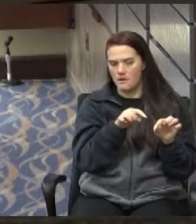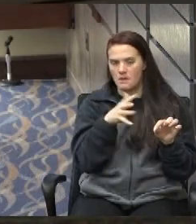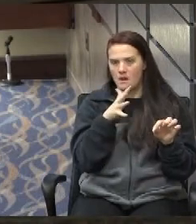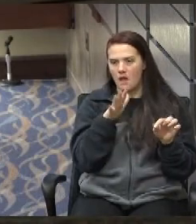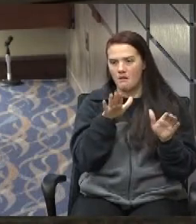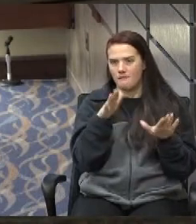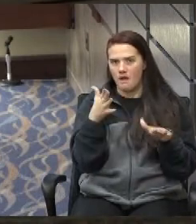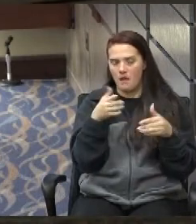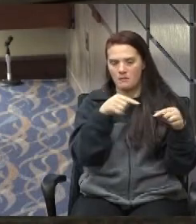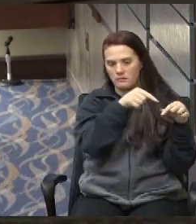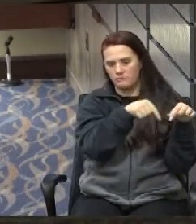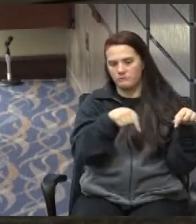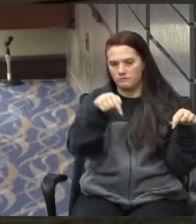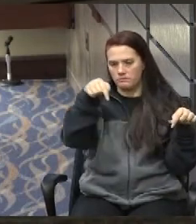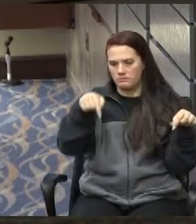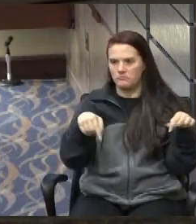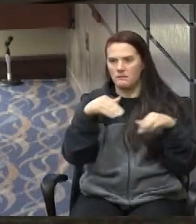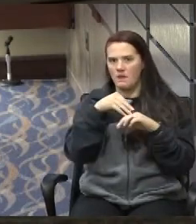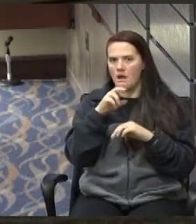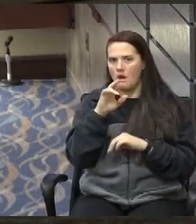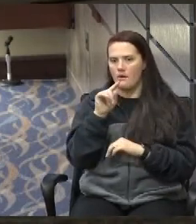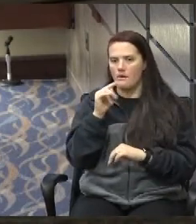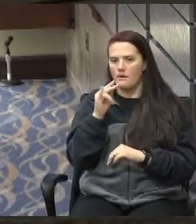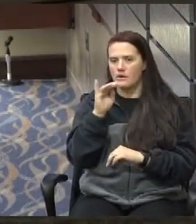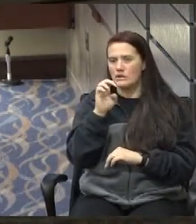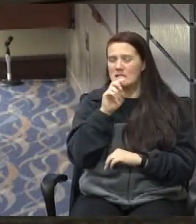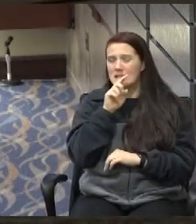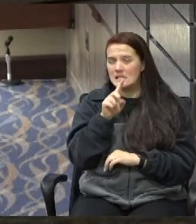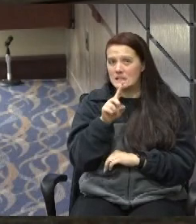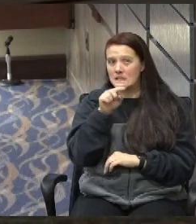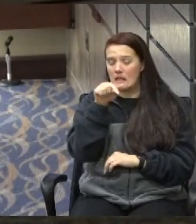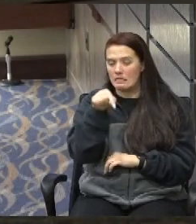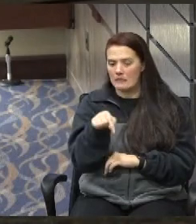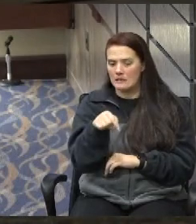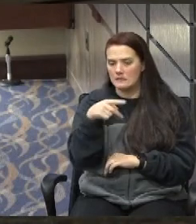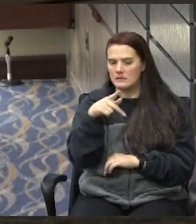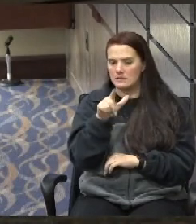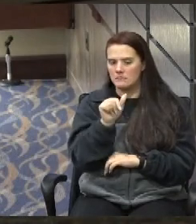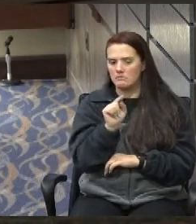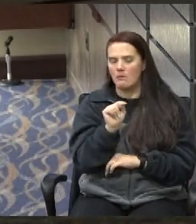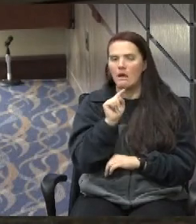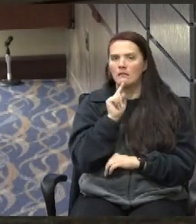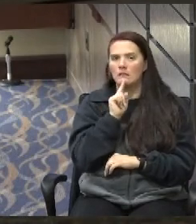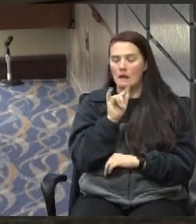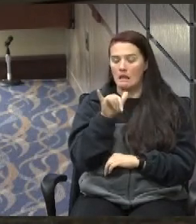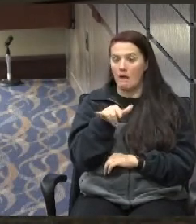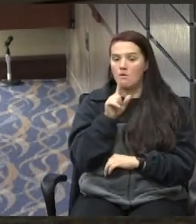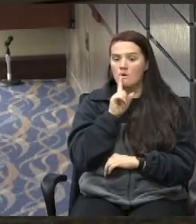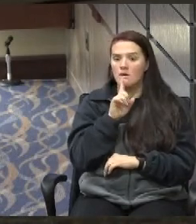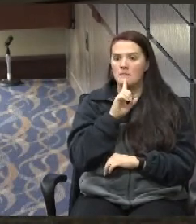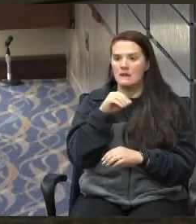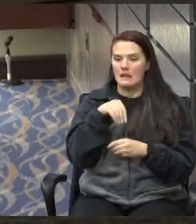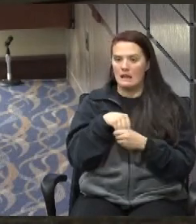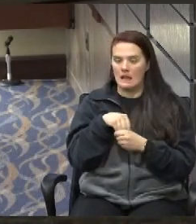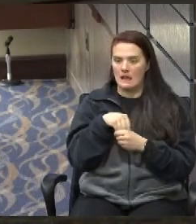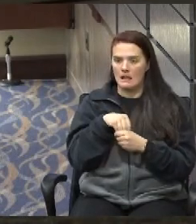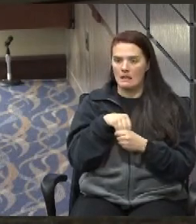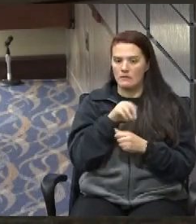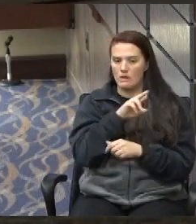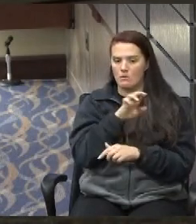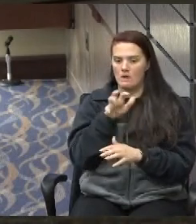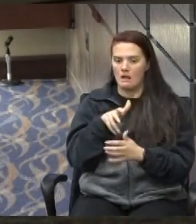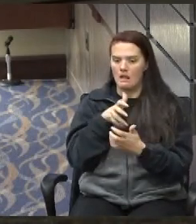dead ends, I guess, at Ritchie. Is this plat, essentially there will be, in the realignment of